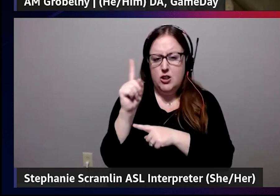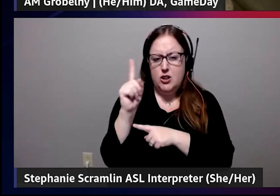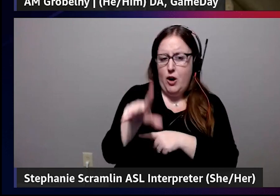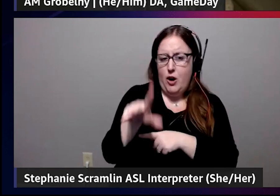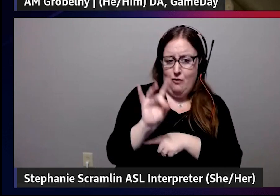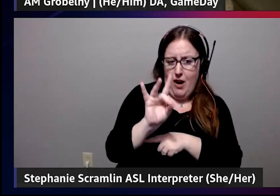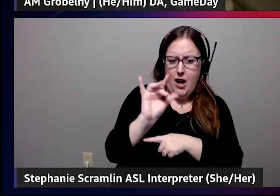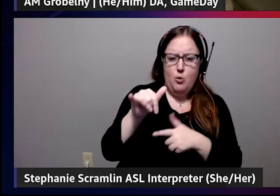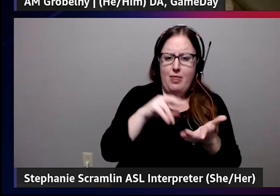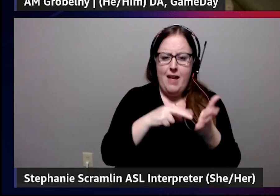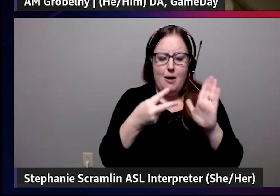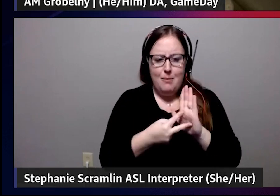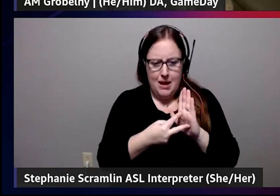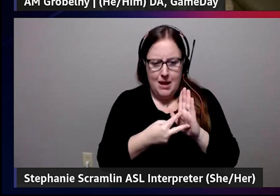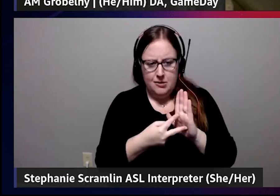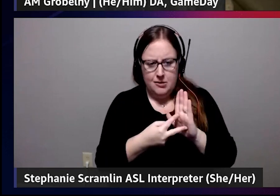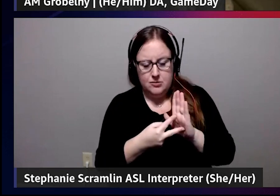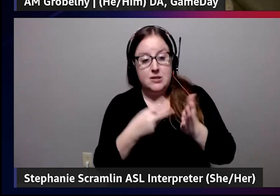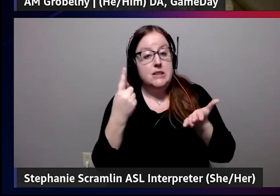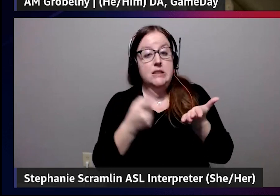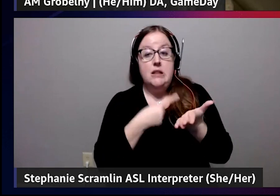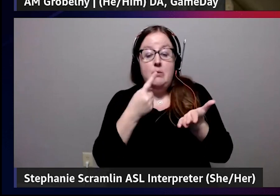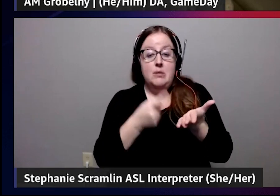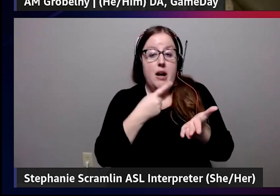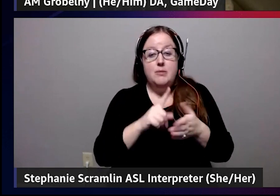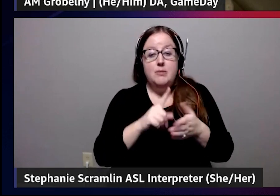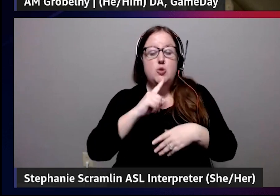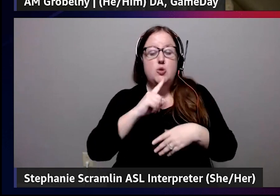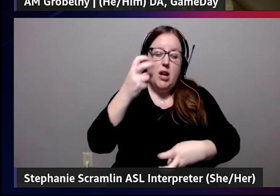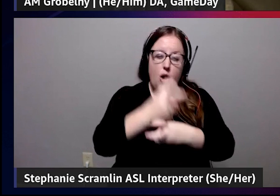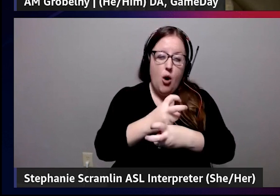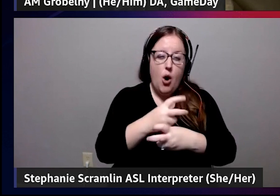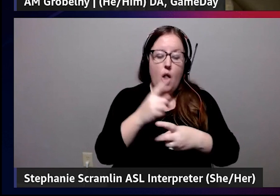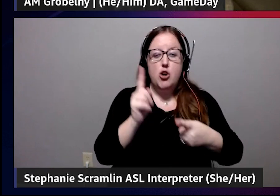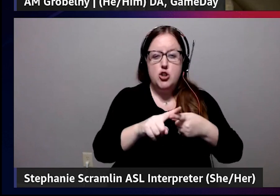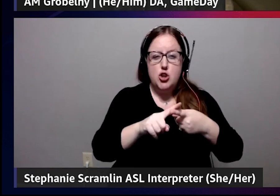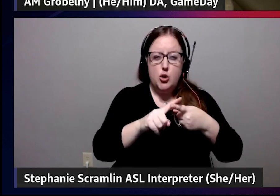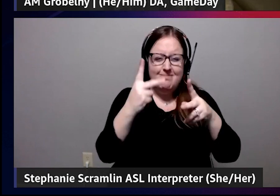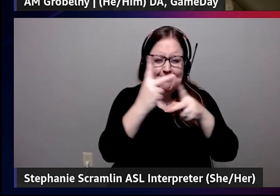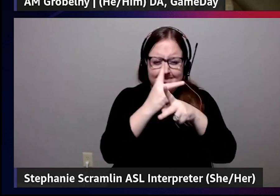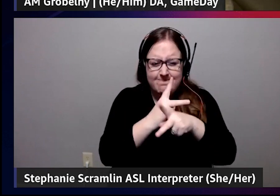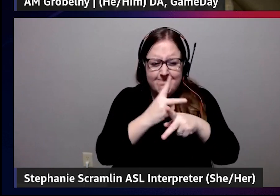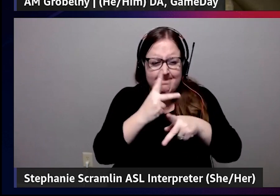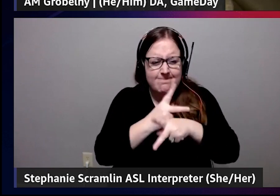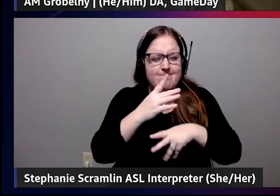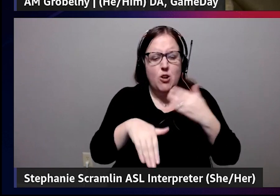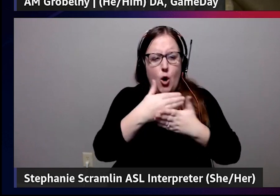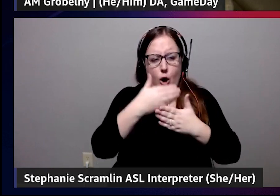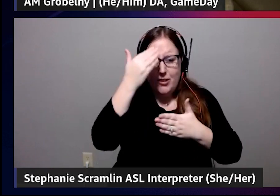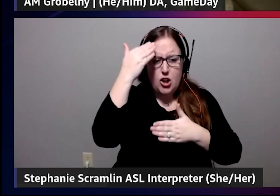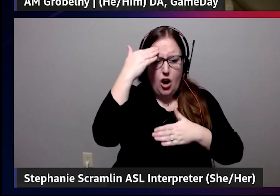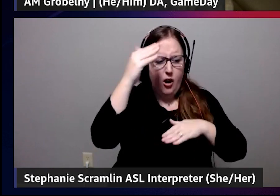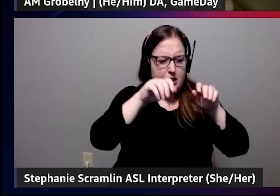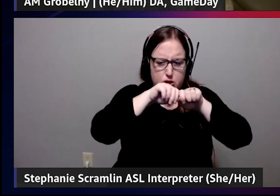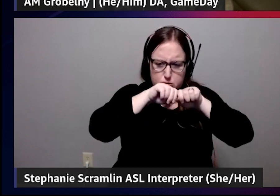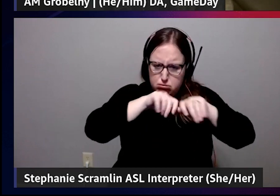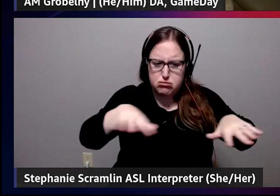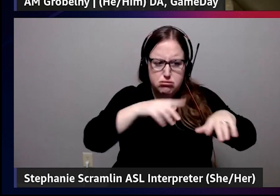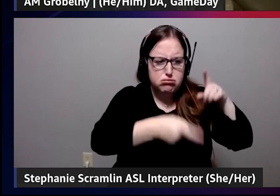it means. And sometimes it's very hard to disseminate all the knowledge throughout the